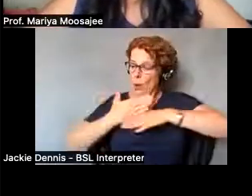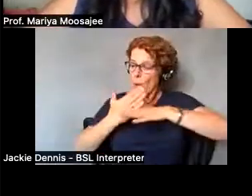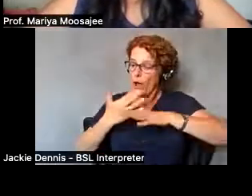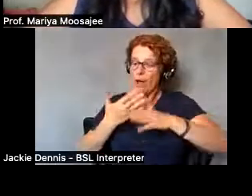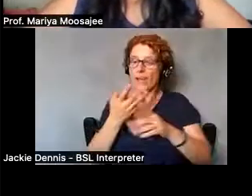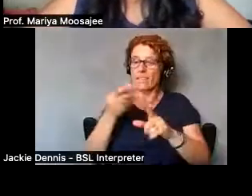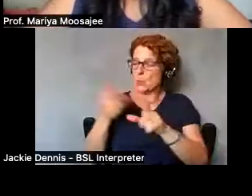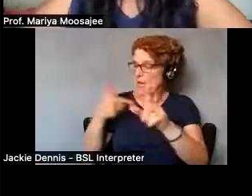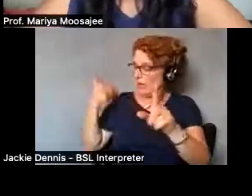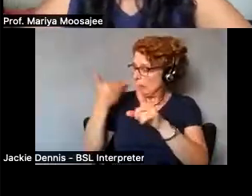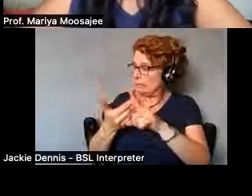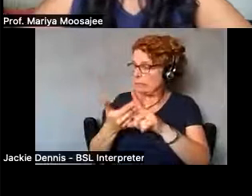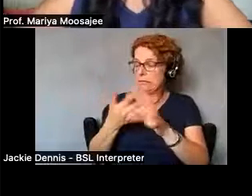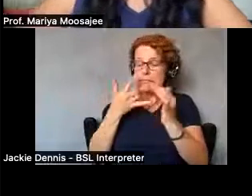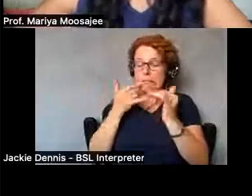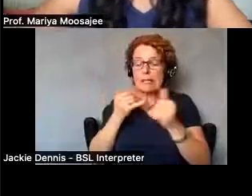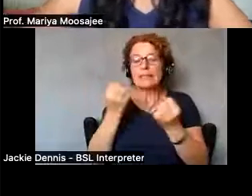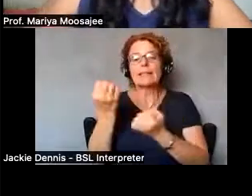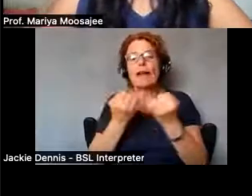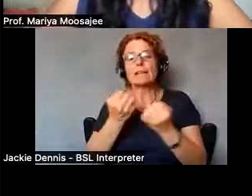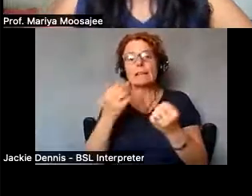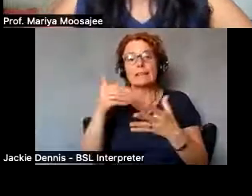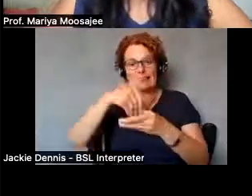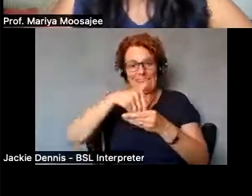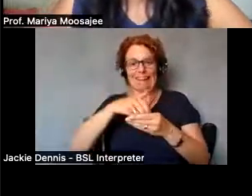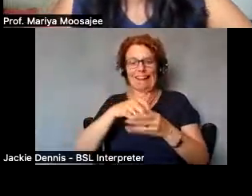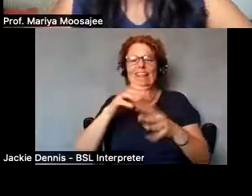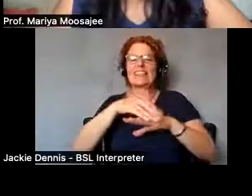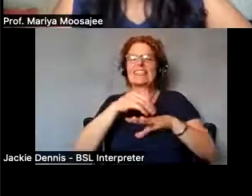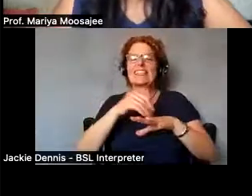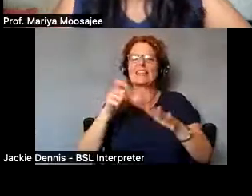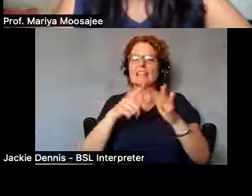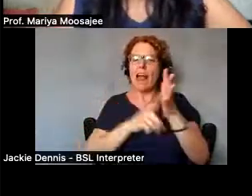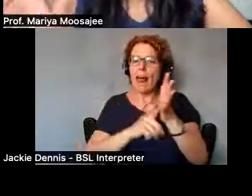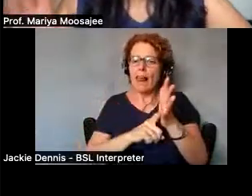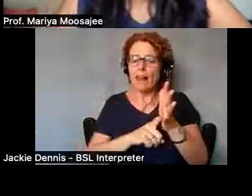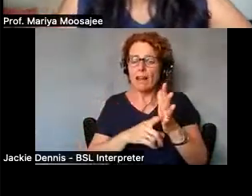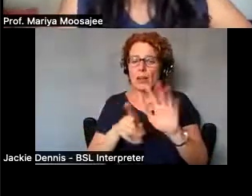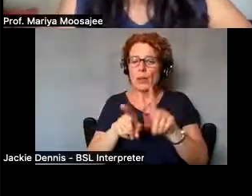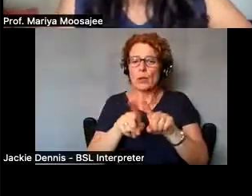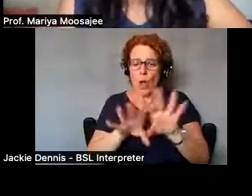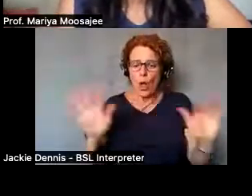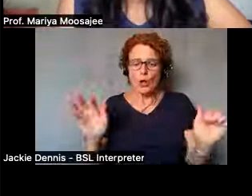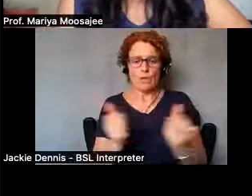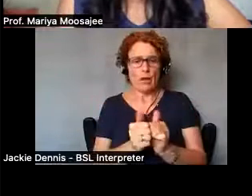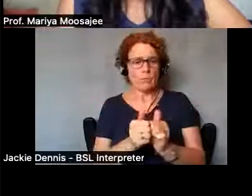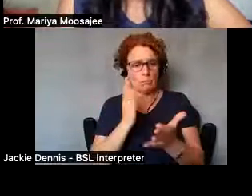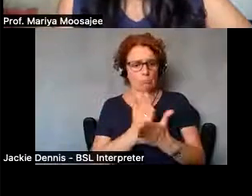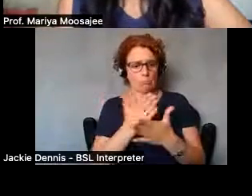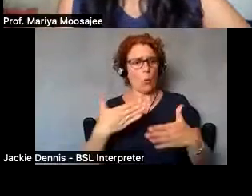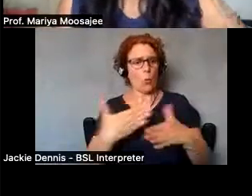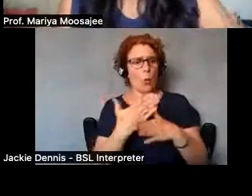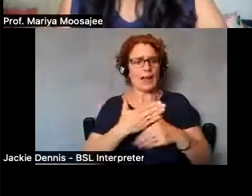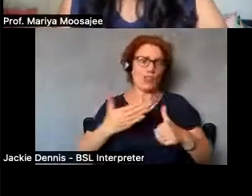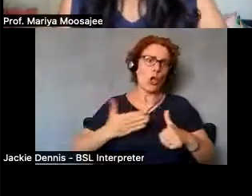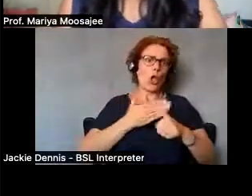testing these vectors in the skin cells and also moving into confirming that they work in these early retinas.